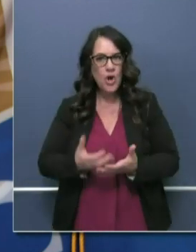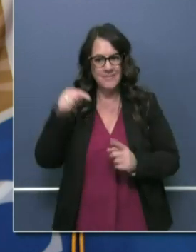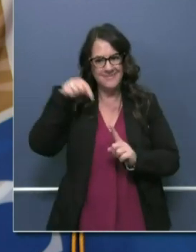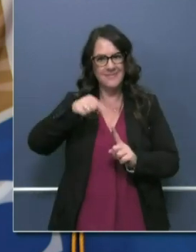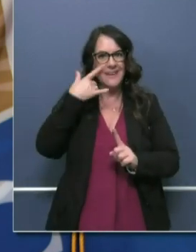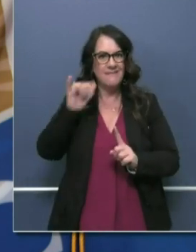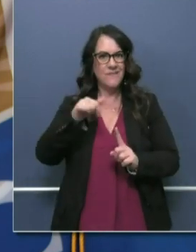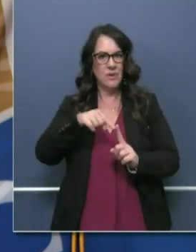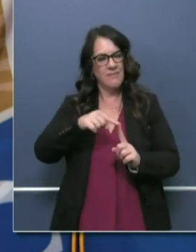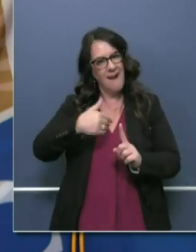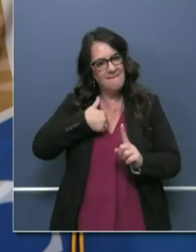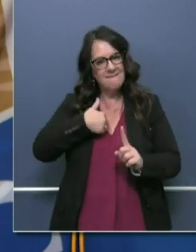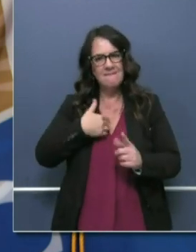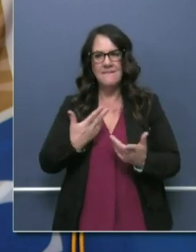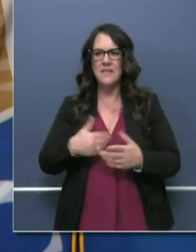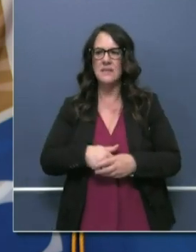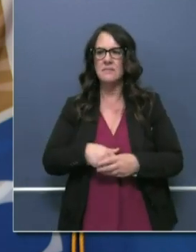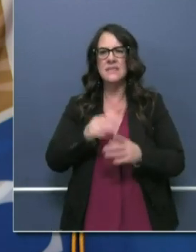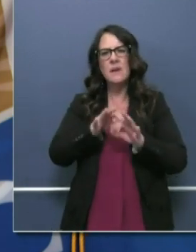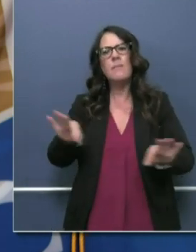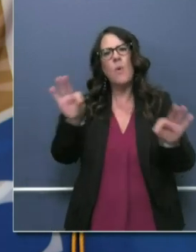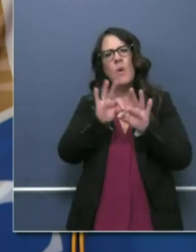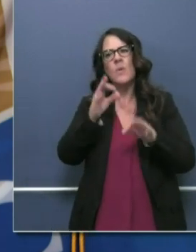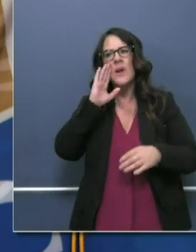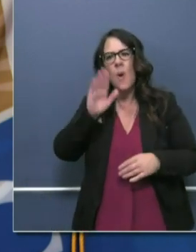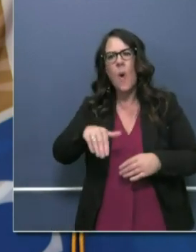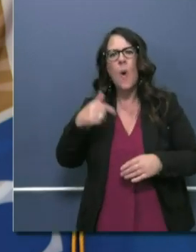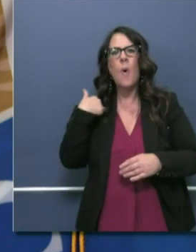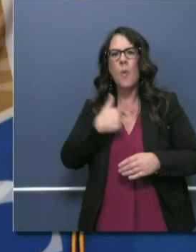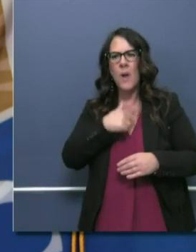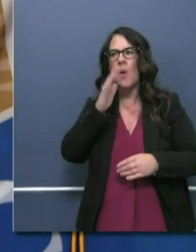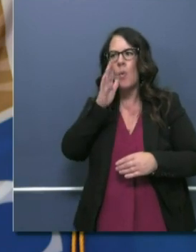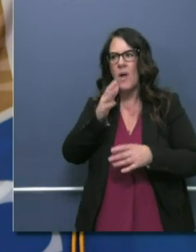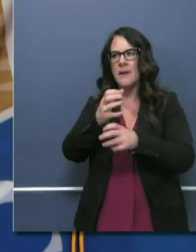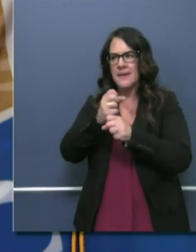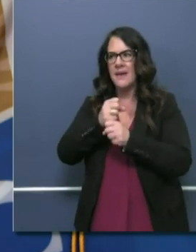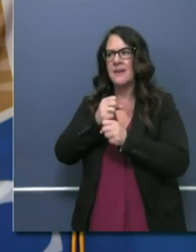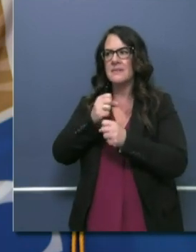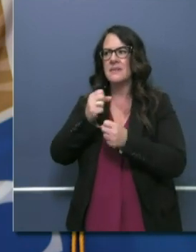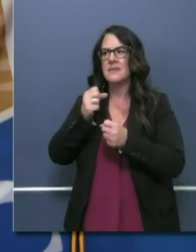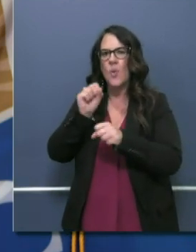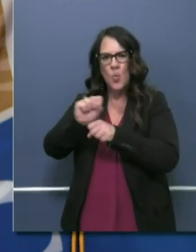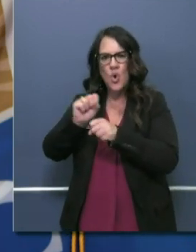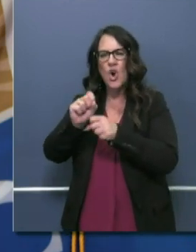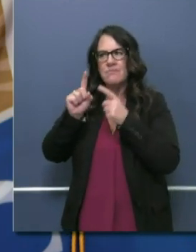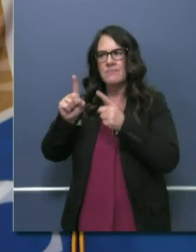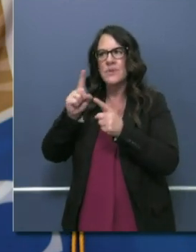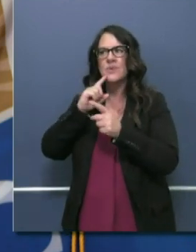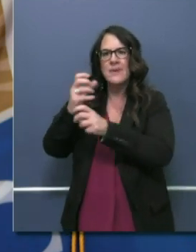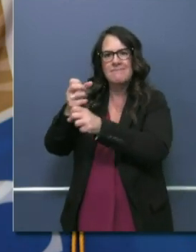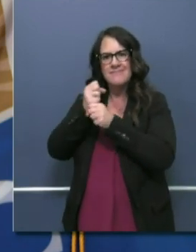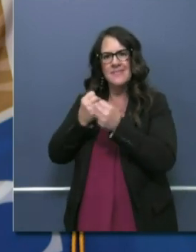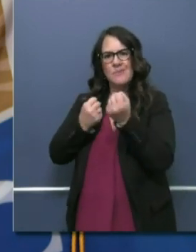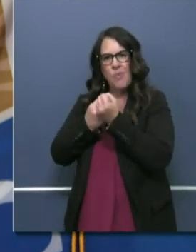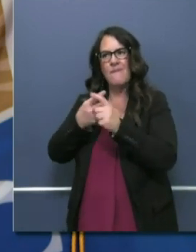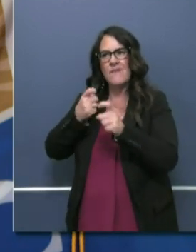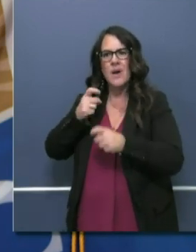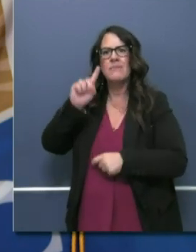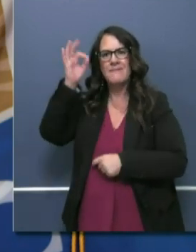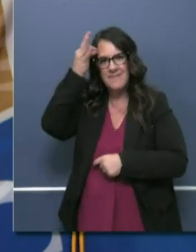our federal partners on the most important answer to that question, and that is to get federal support. It is not